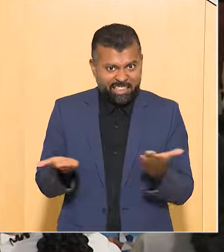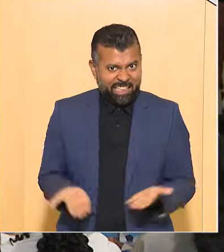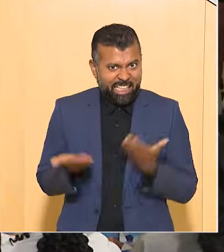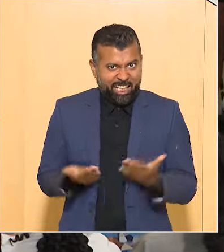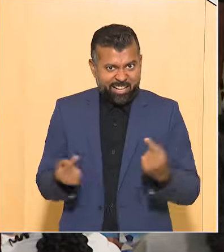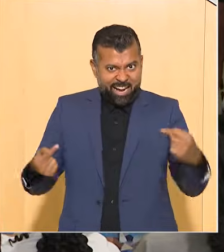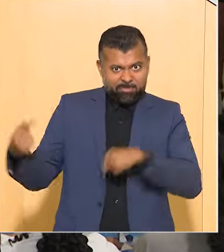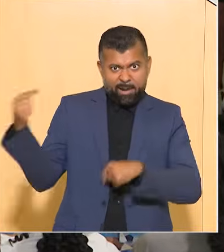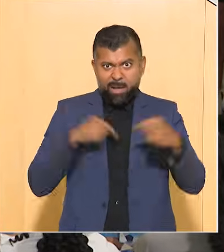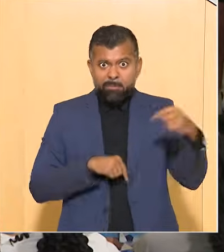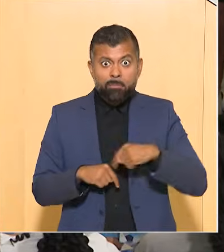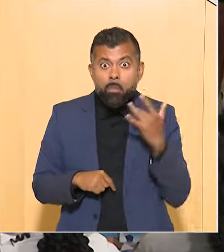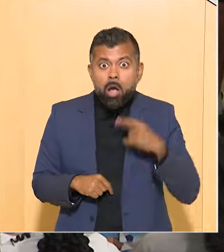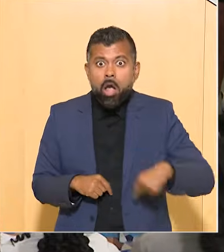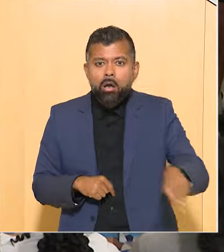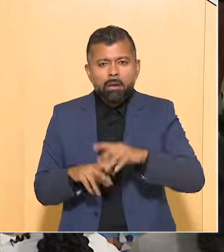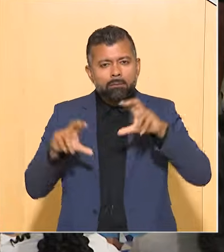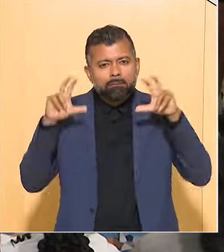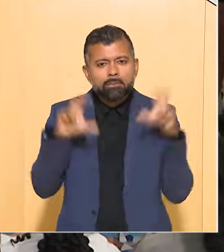young people,